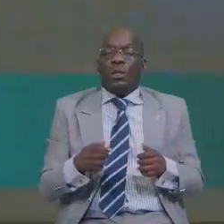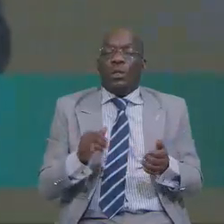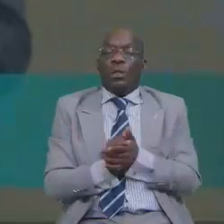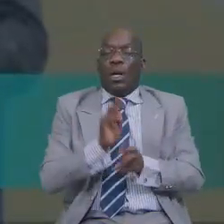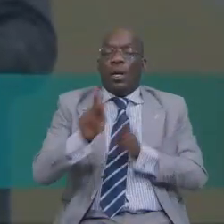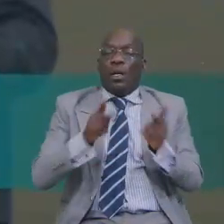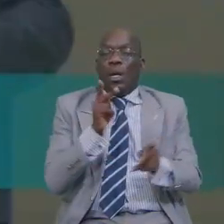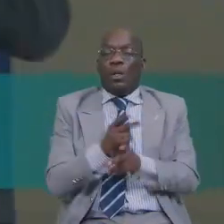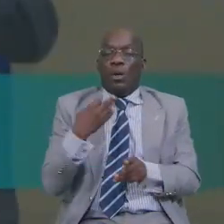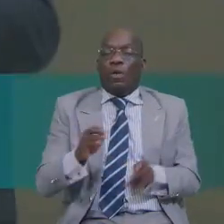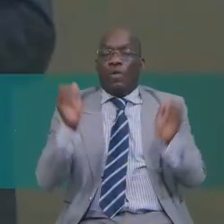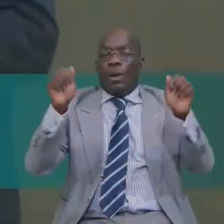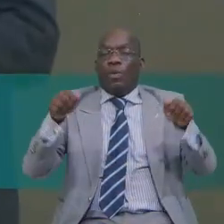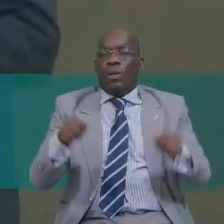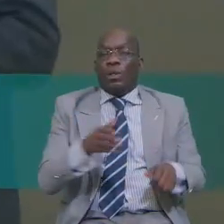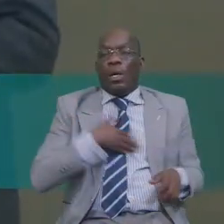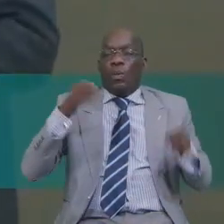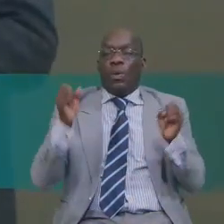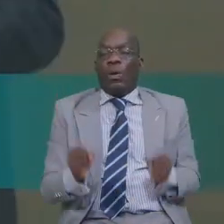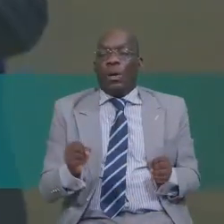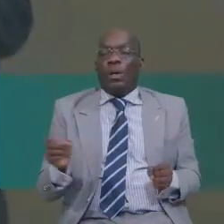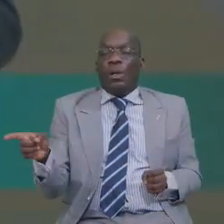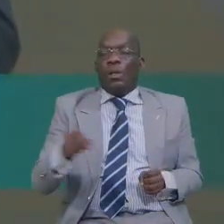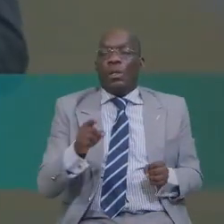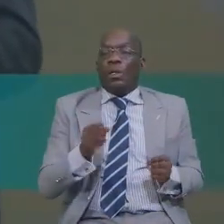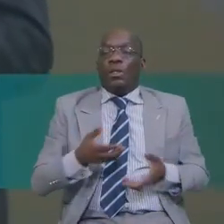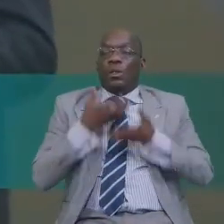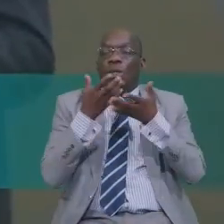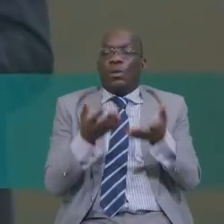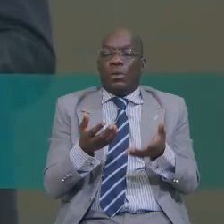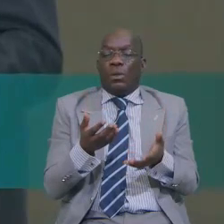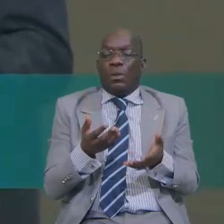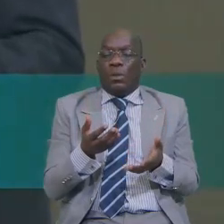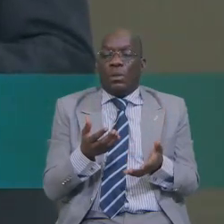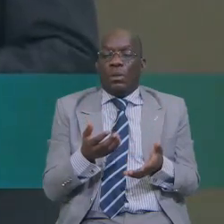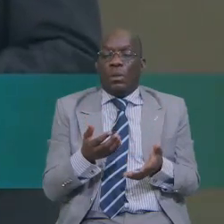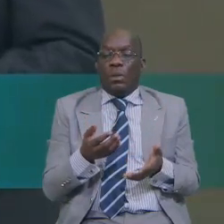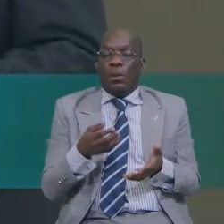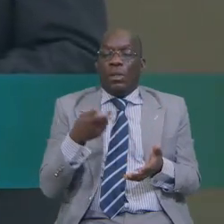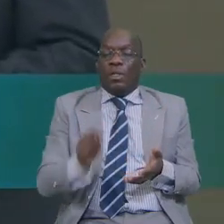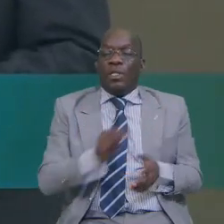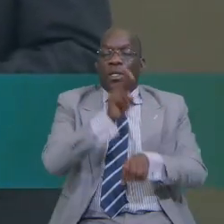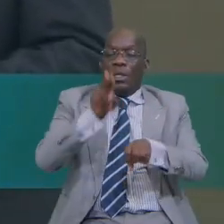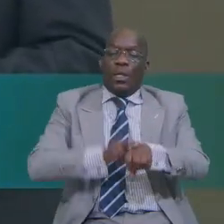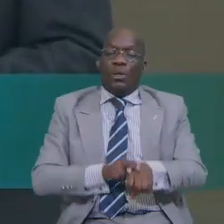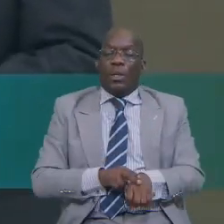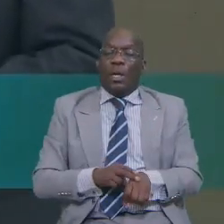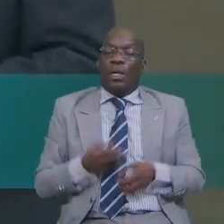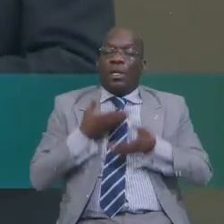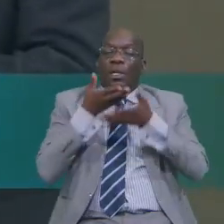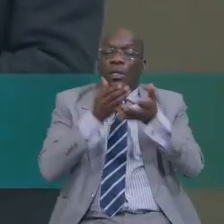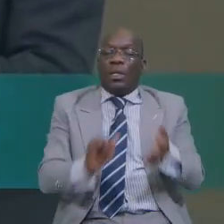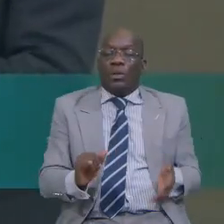and power, and they shout. And the natural shouting of the